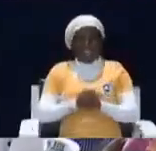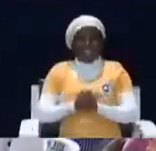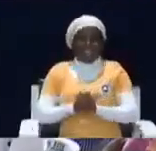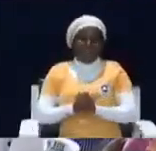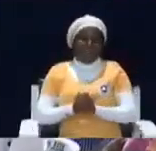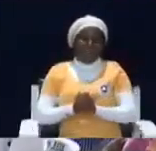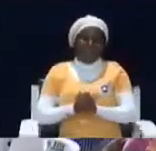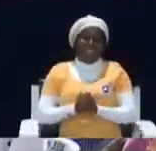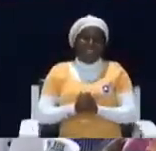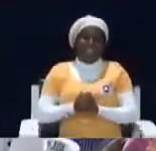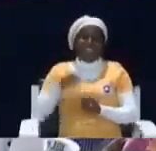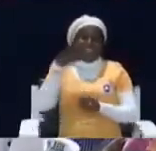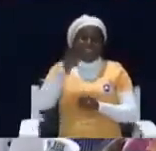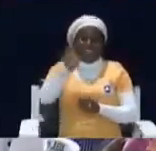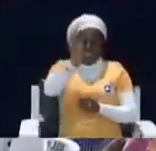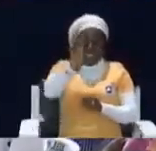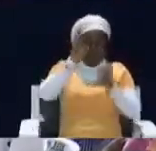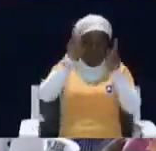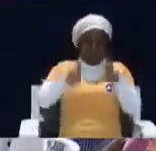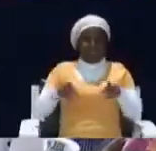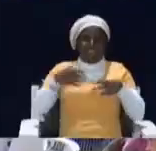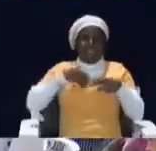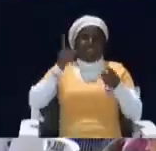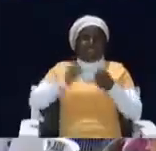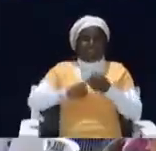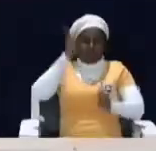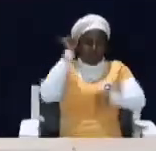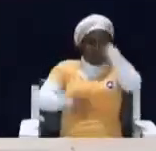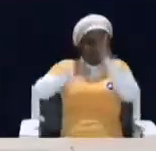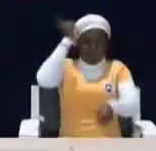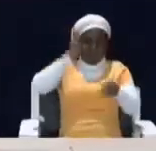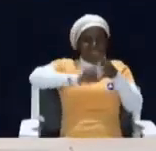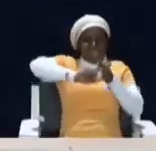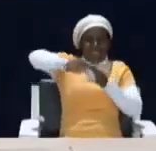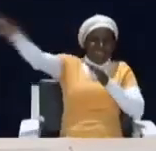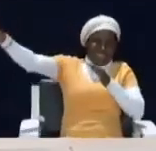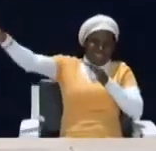The seventh person had to take to his heels.